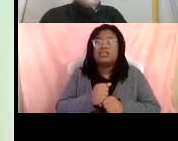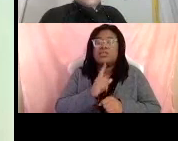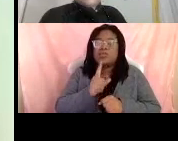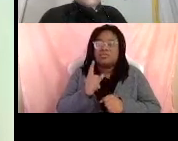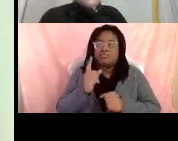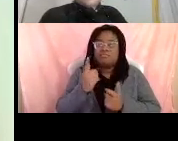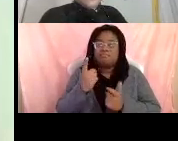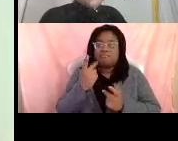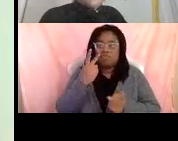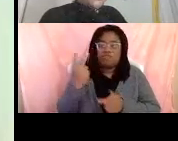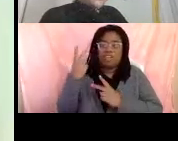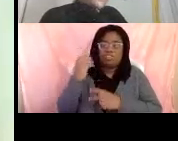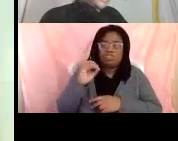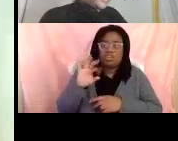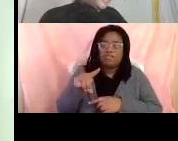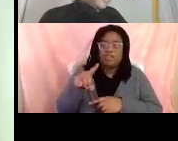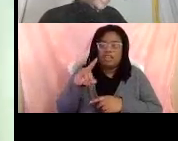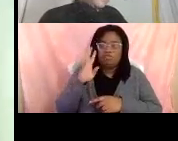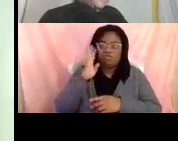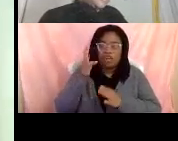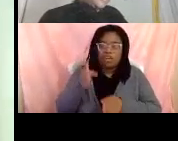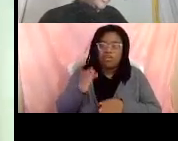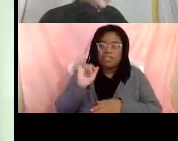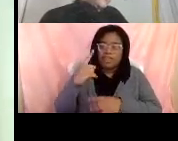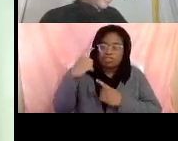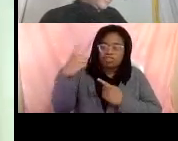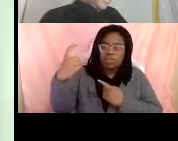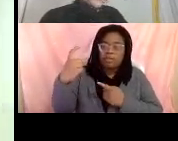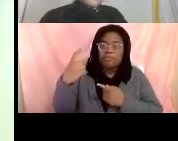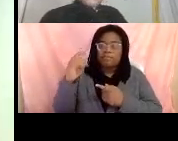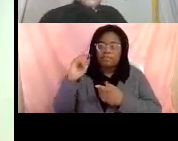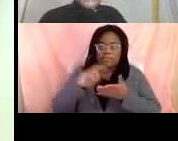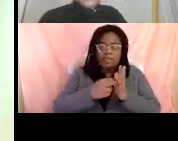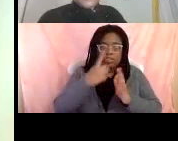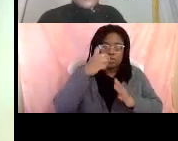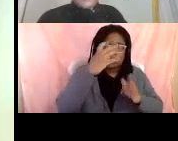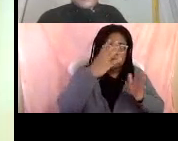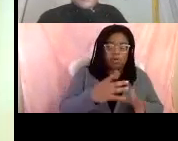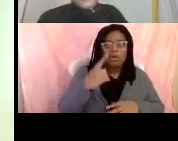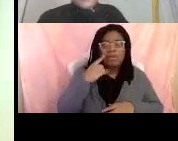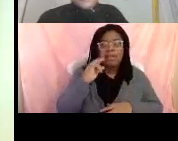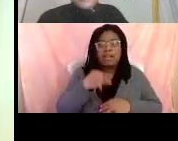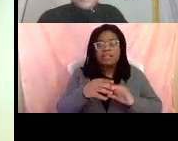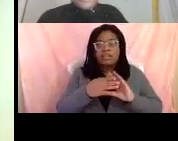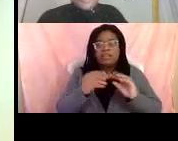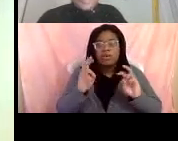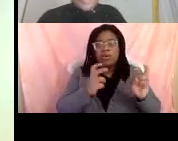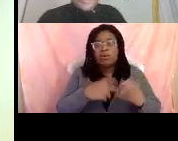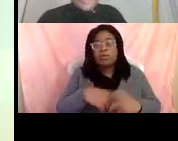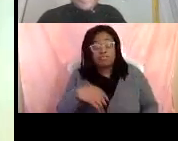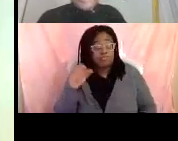maker. The dream, the subject of the dream is the dreamer. I think that's what she said. That